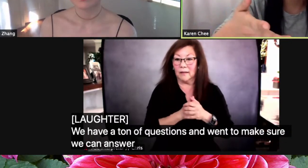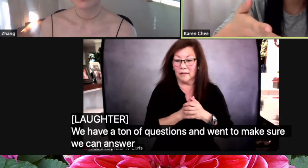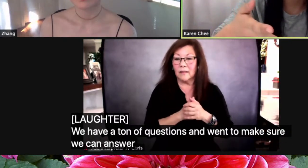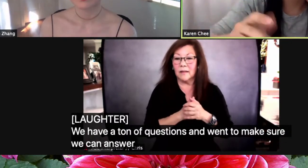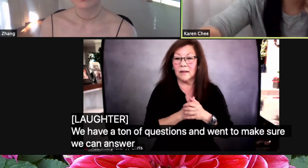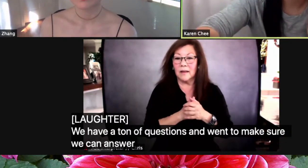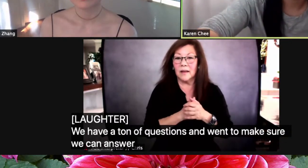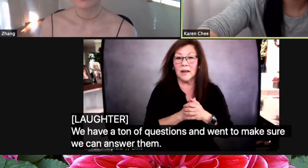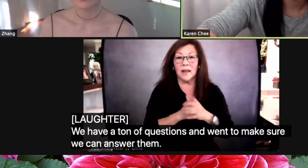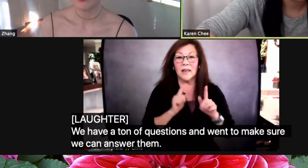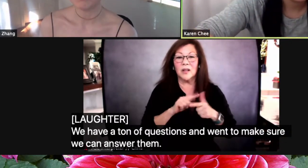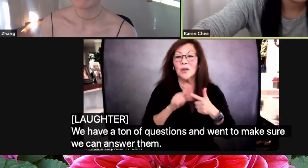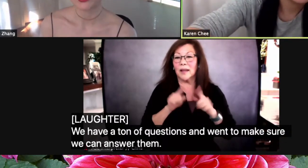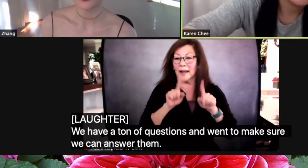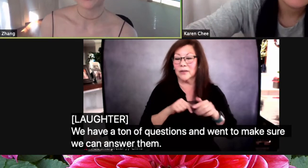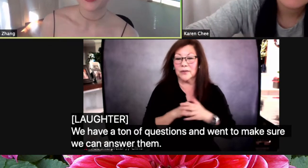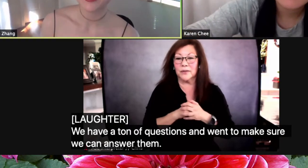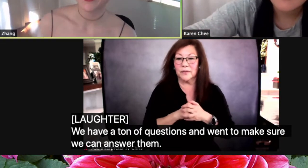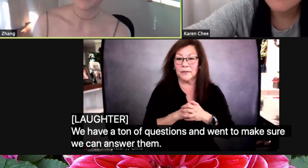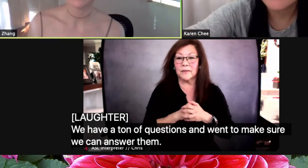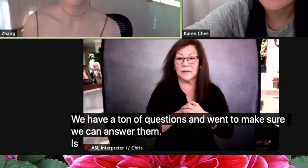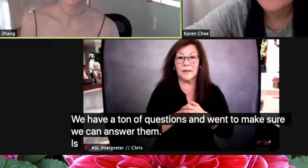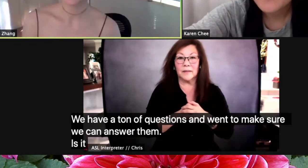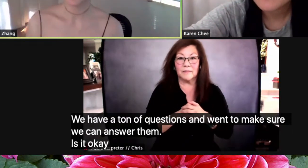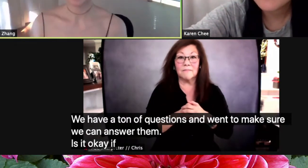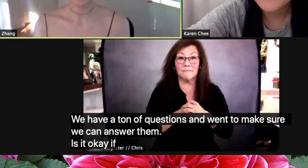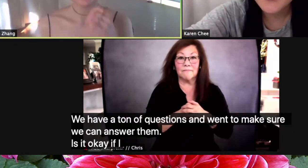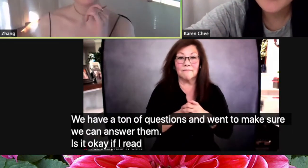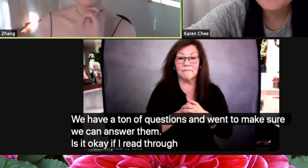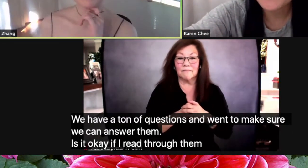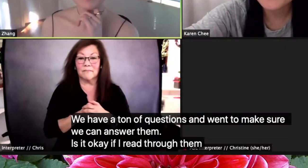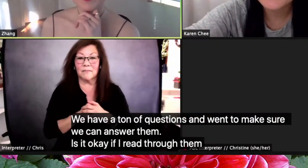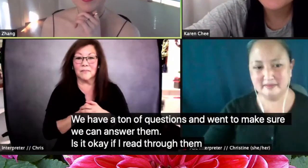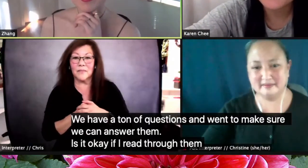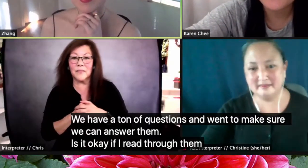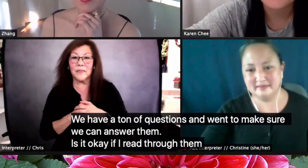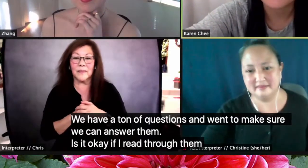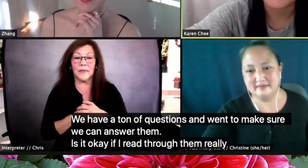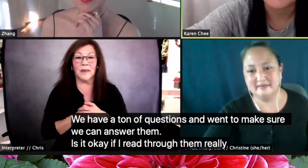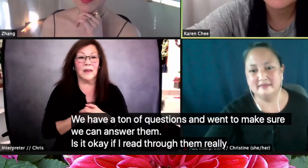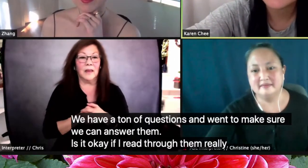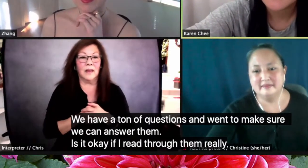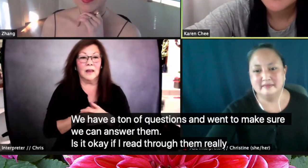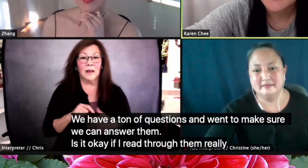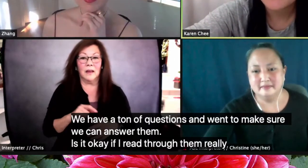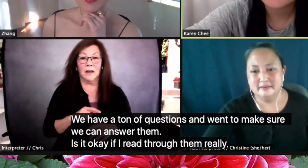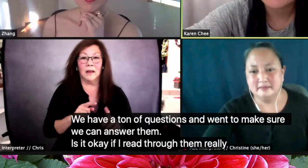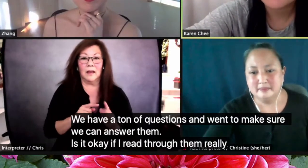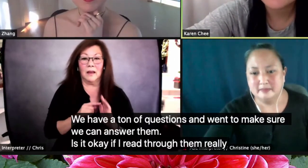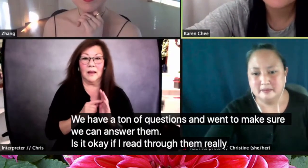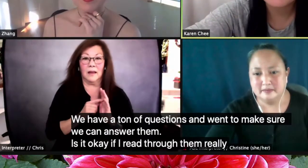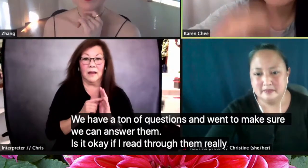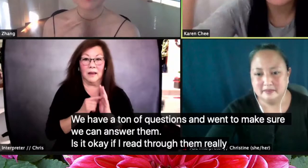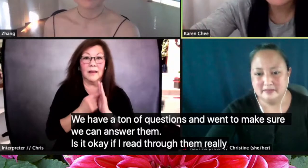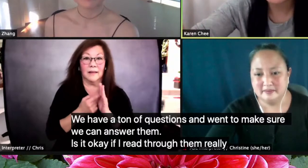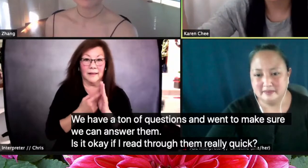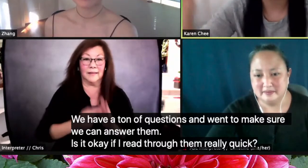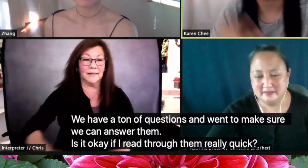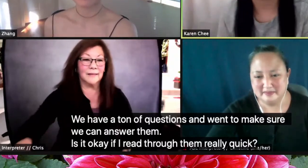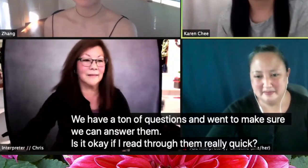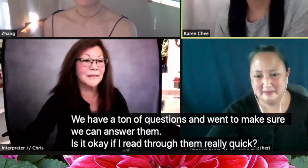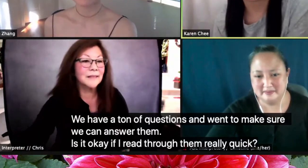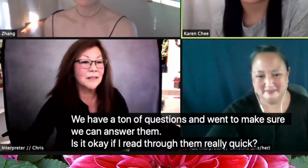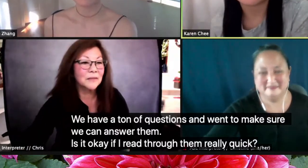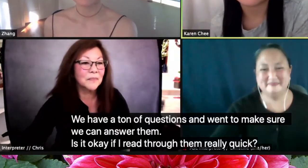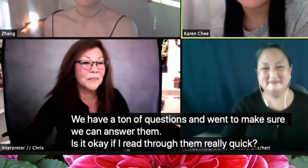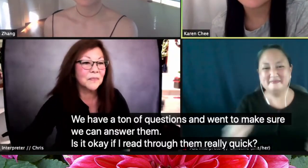aloud to you and you can answer. Oh, sure. Let's do it that Okay, way. cool. This question is from Jules. The question is, your book was wonderful.